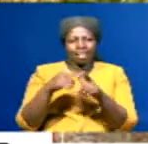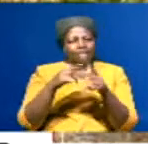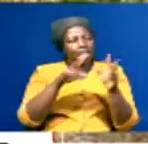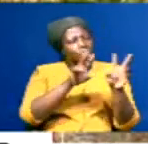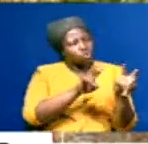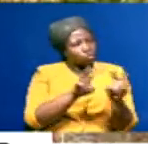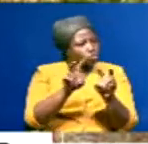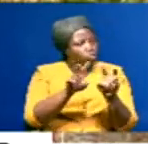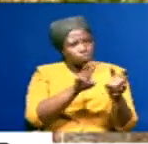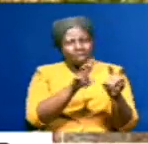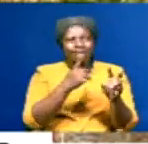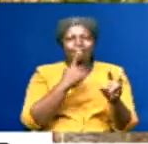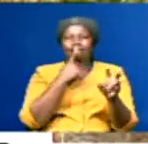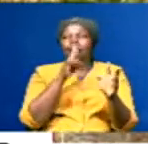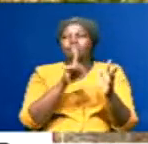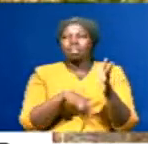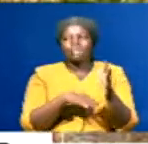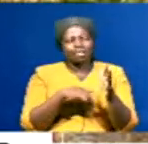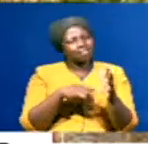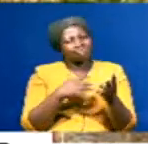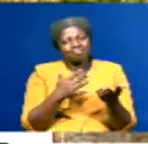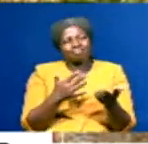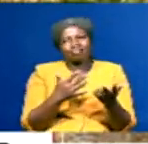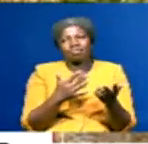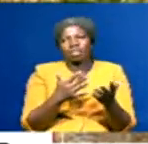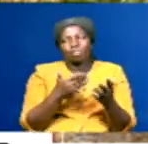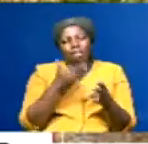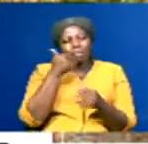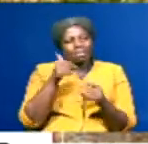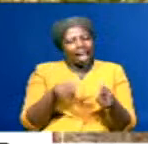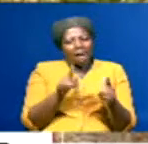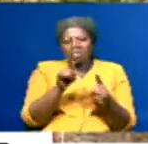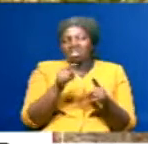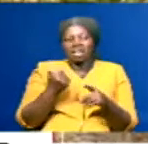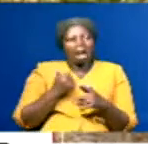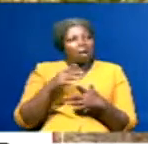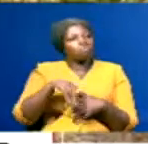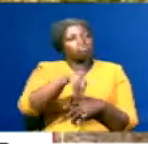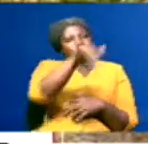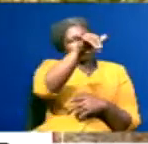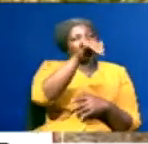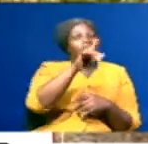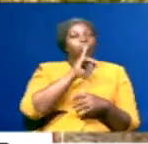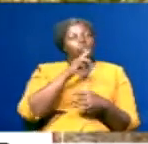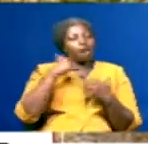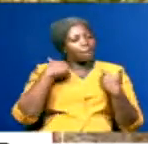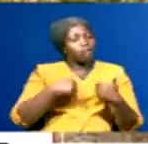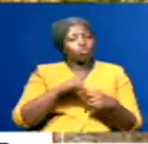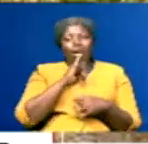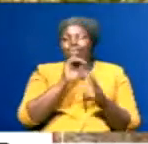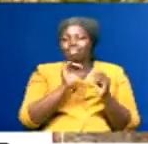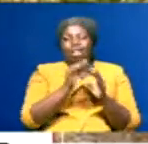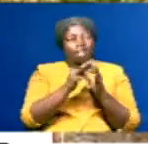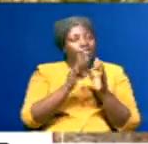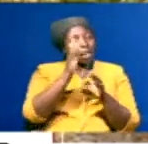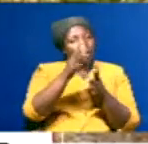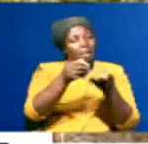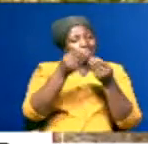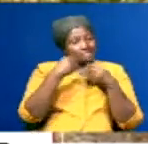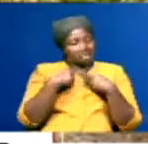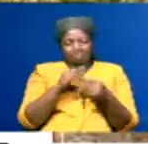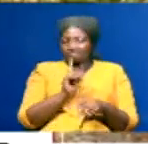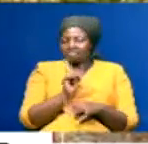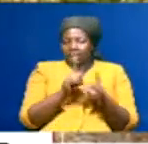said, you better let this girl go. So I wasn't sure whether they are going to give me, but I was